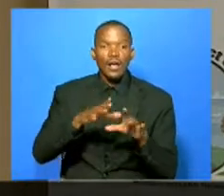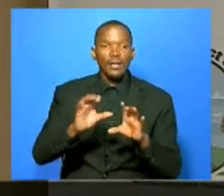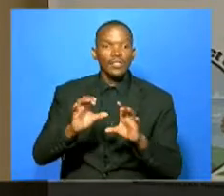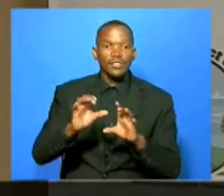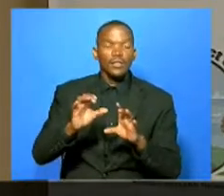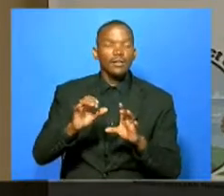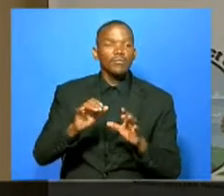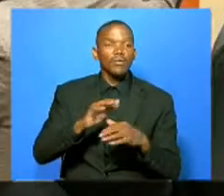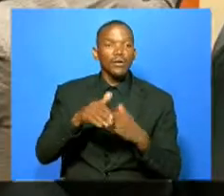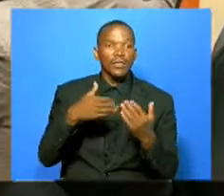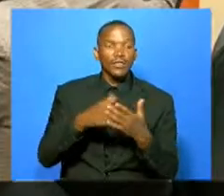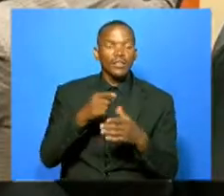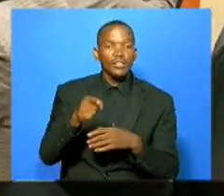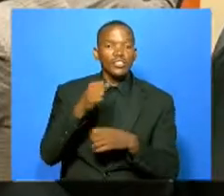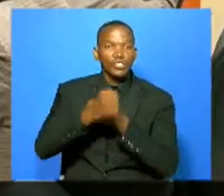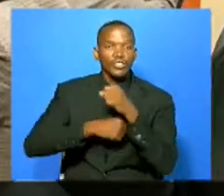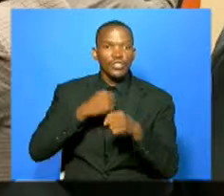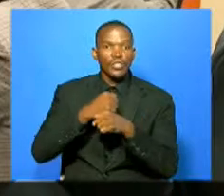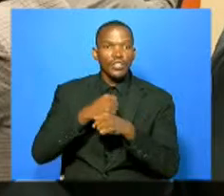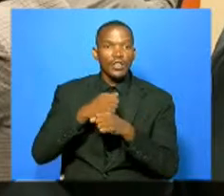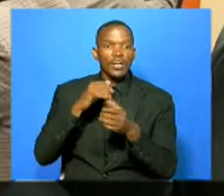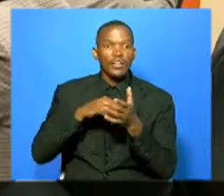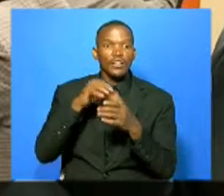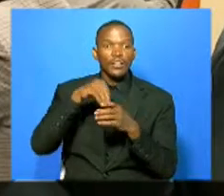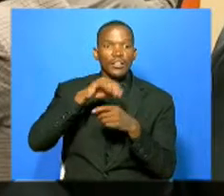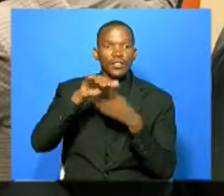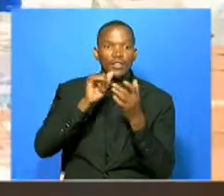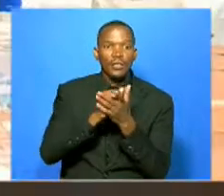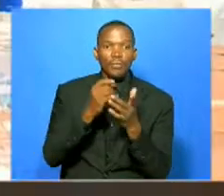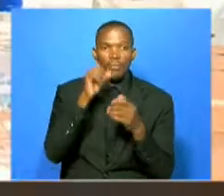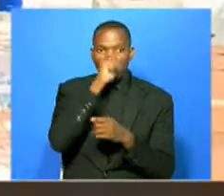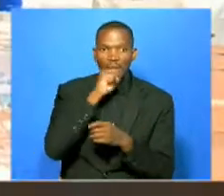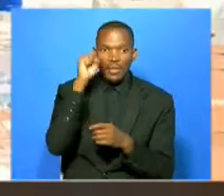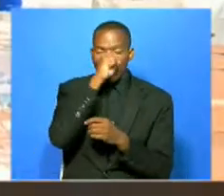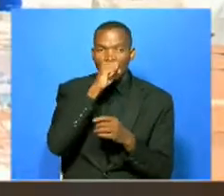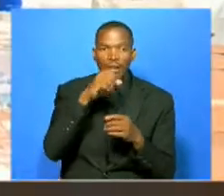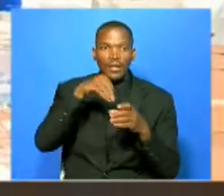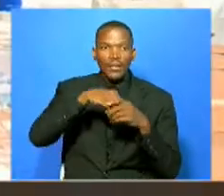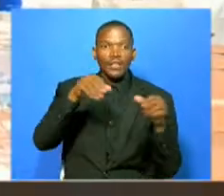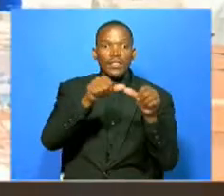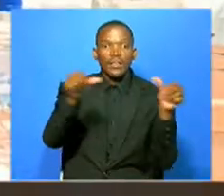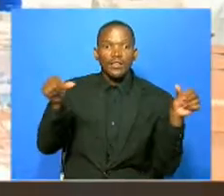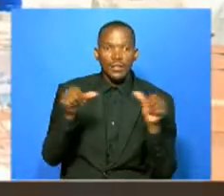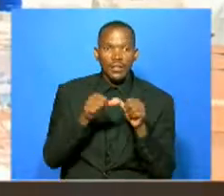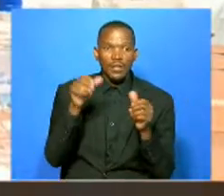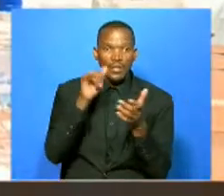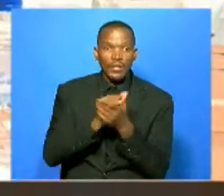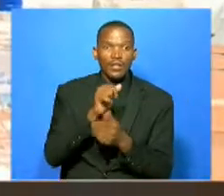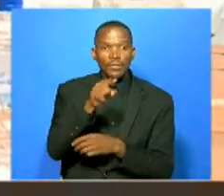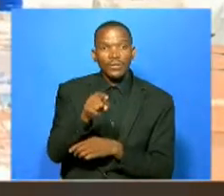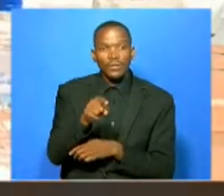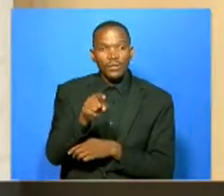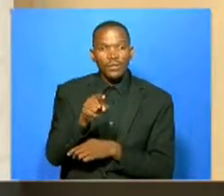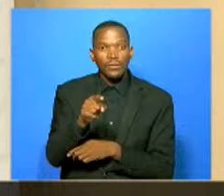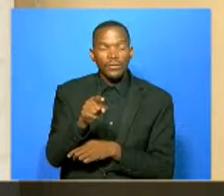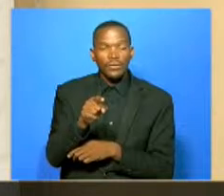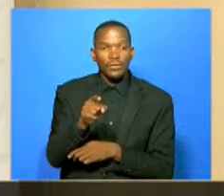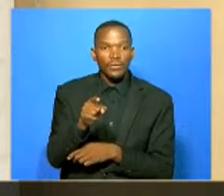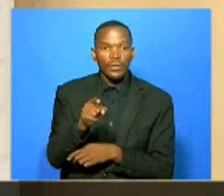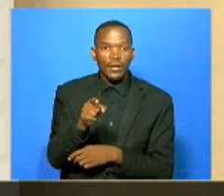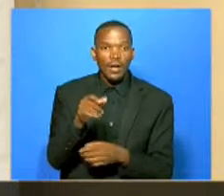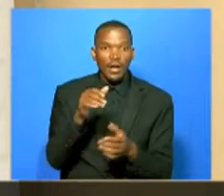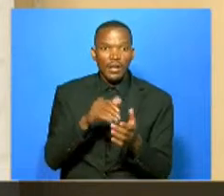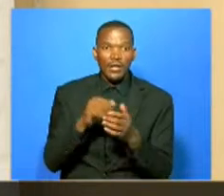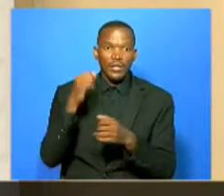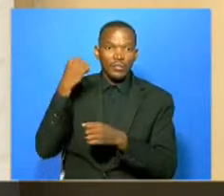ngwageng ono a madi re sa le foo kgang ya go sala matlakala mo kgaolong ke nngwe ya diphitlhelelo tsa council e go tswa ko